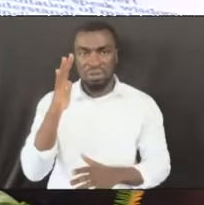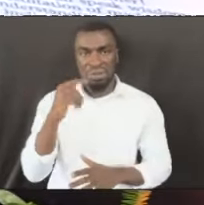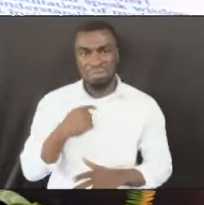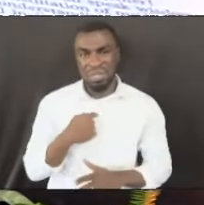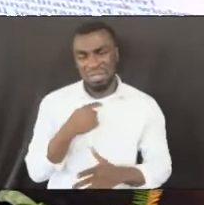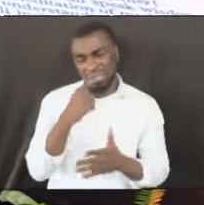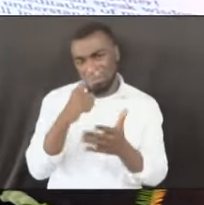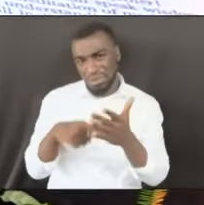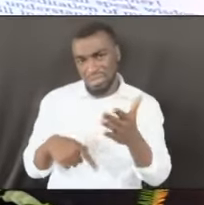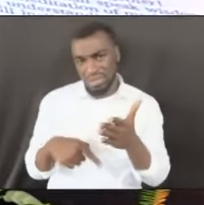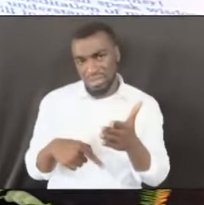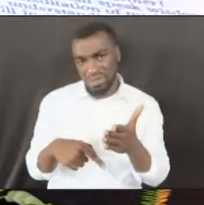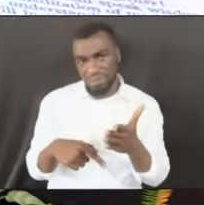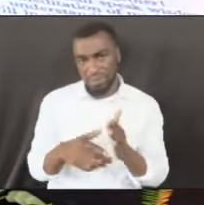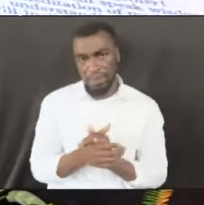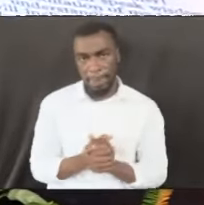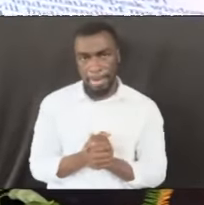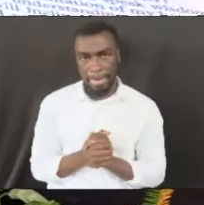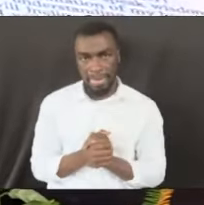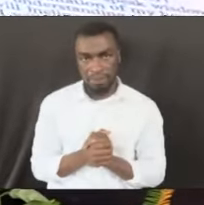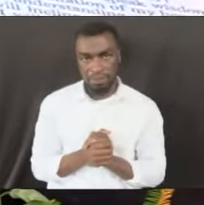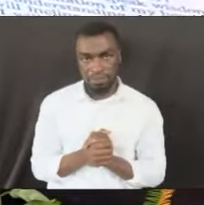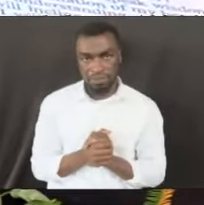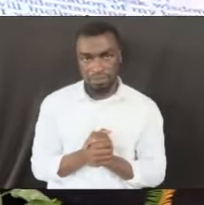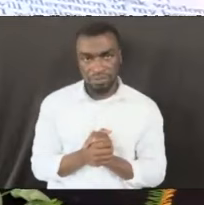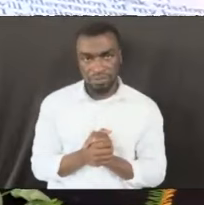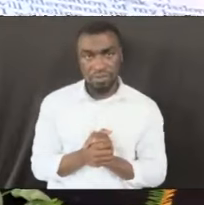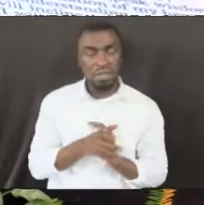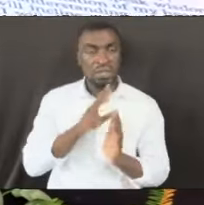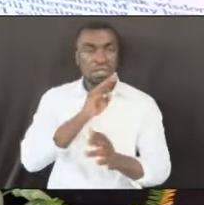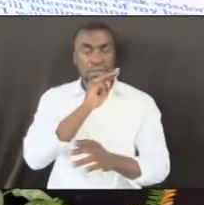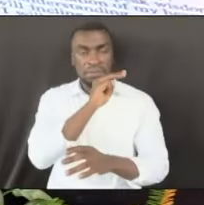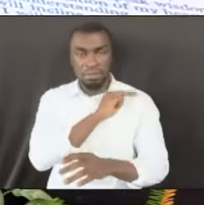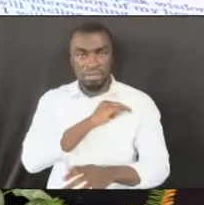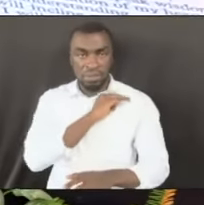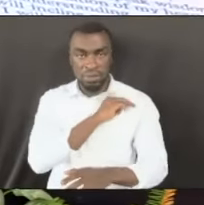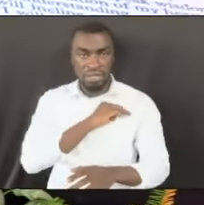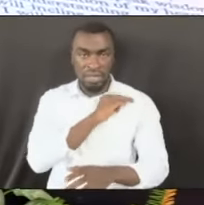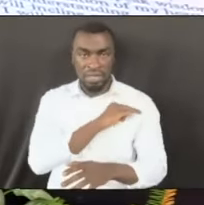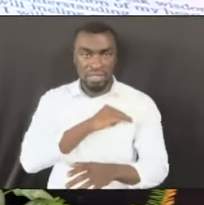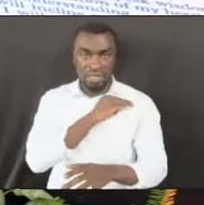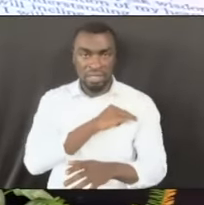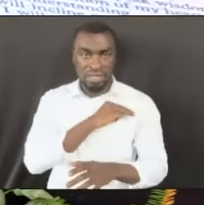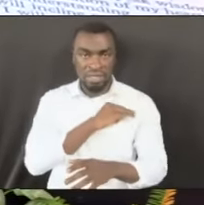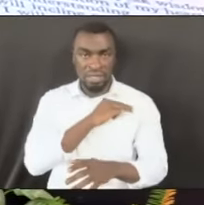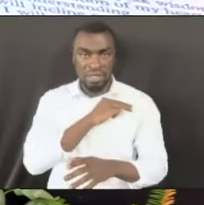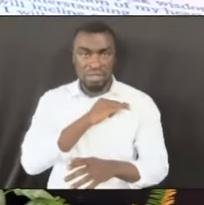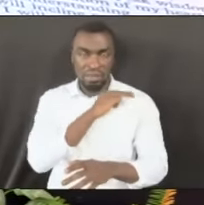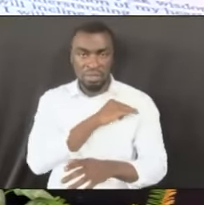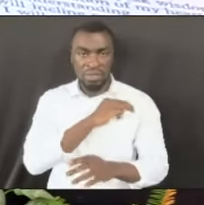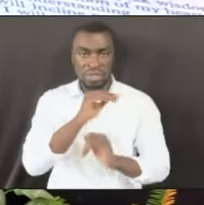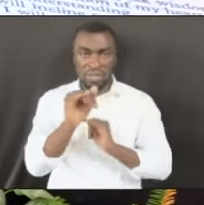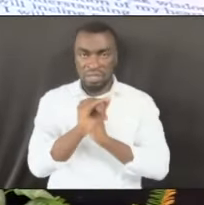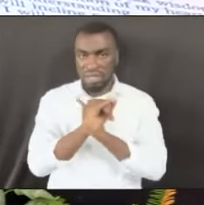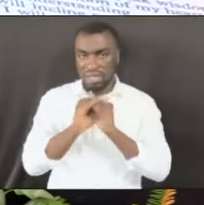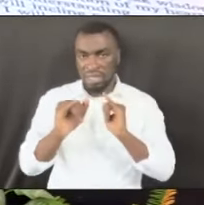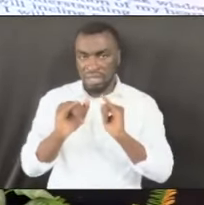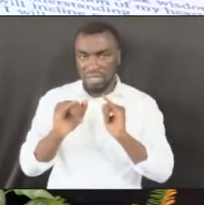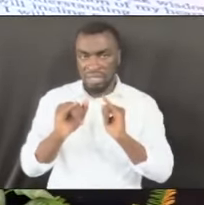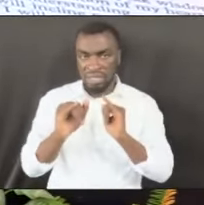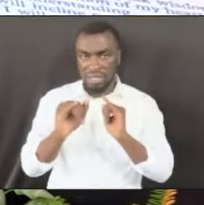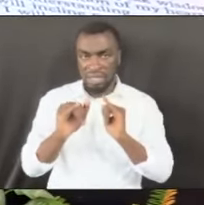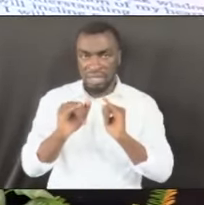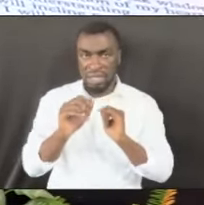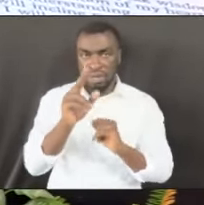this. The world needs missionaries, consecrated home missionaries, and no